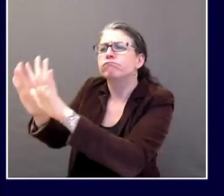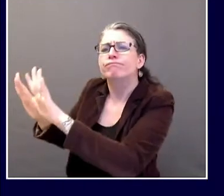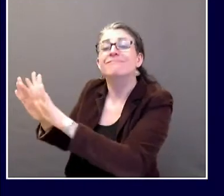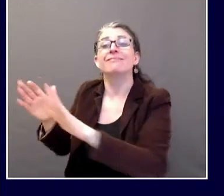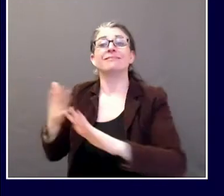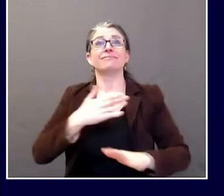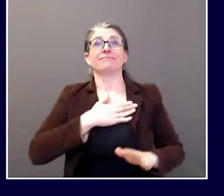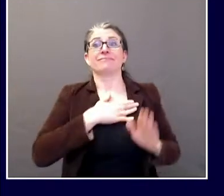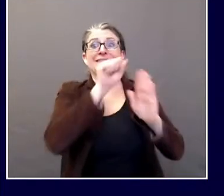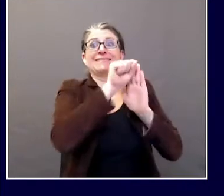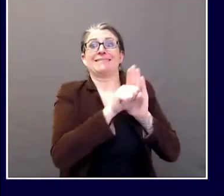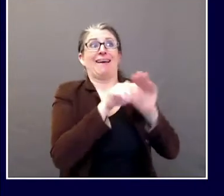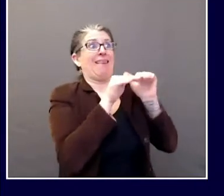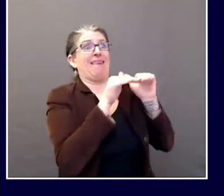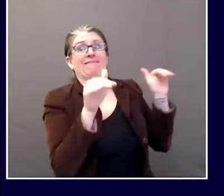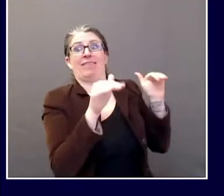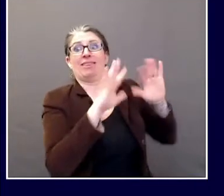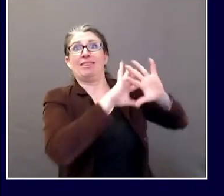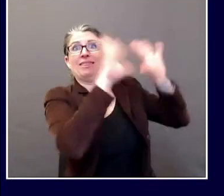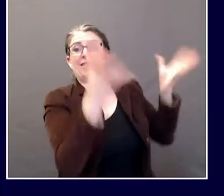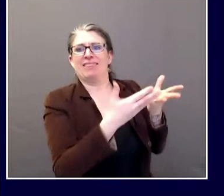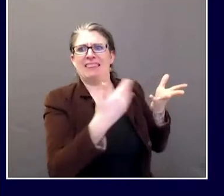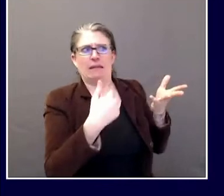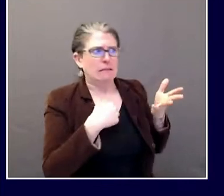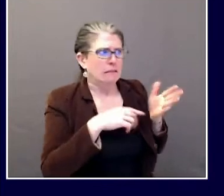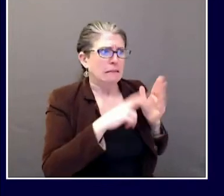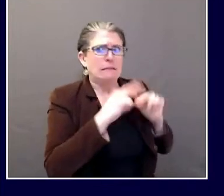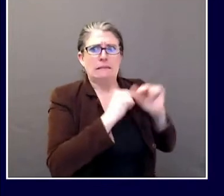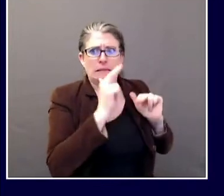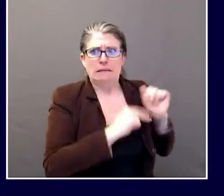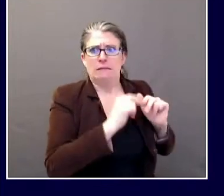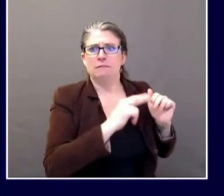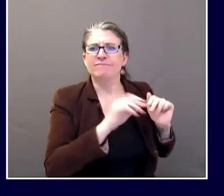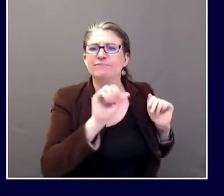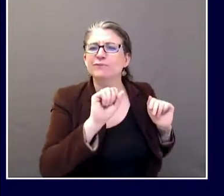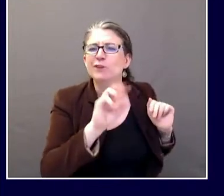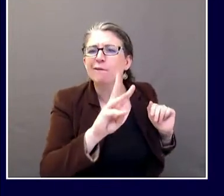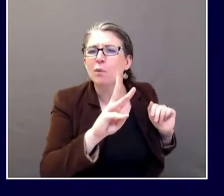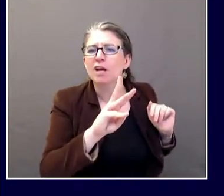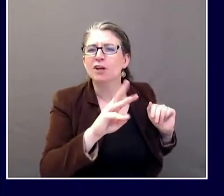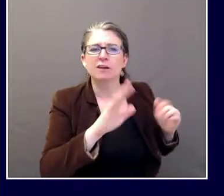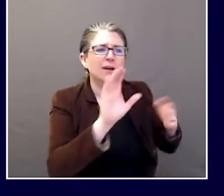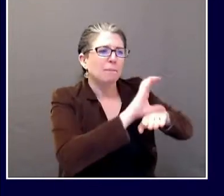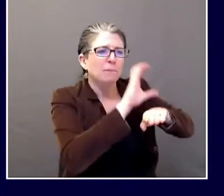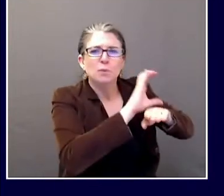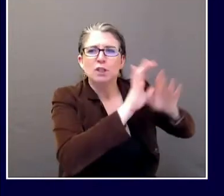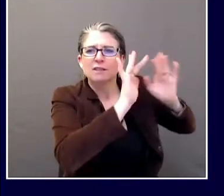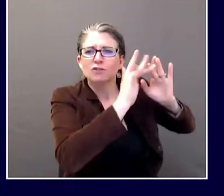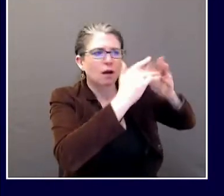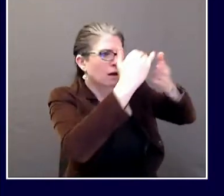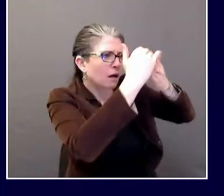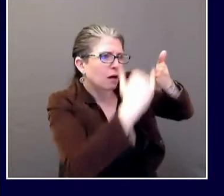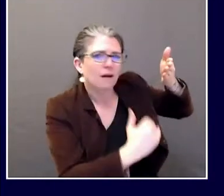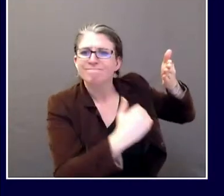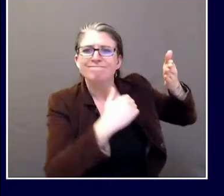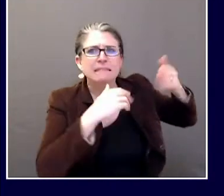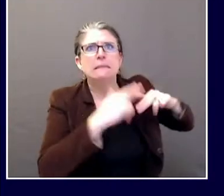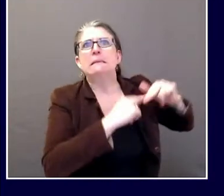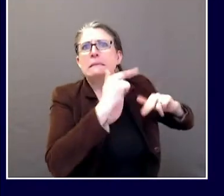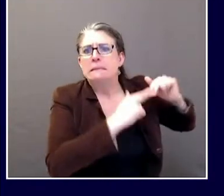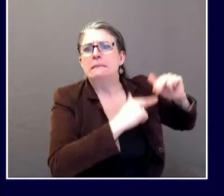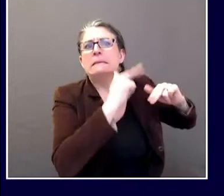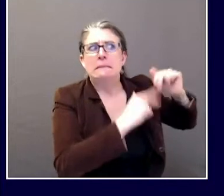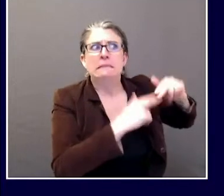the state can sign up, can raise their hand to say, I would like to note my interest in being vaccinated, so that when